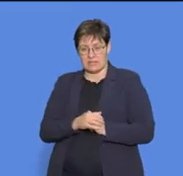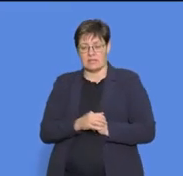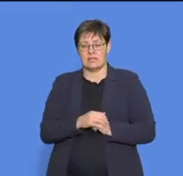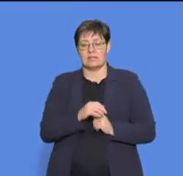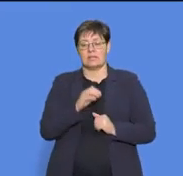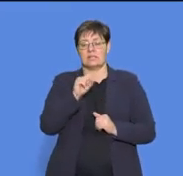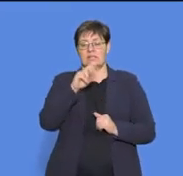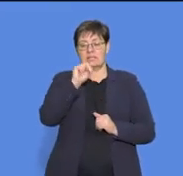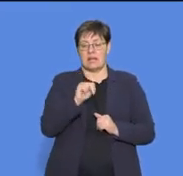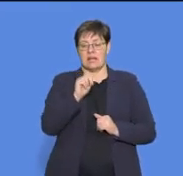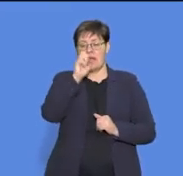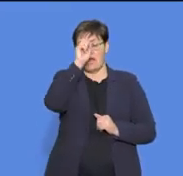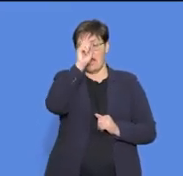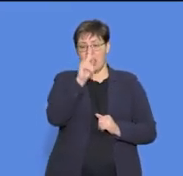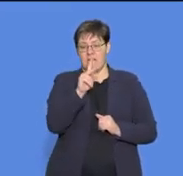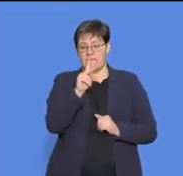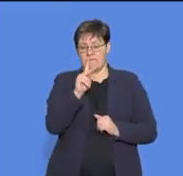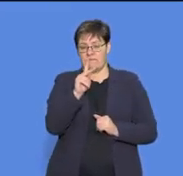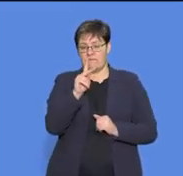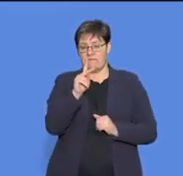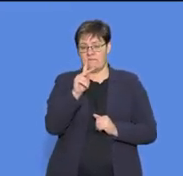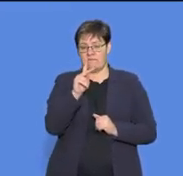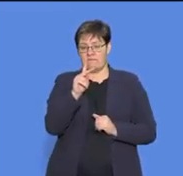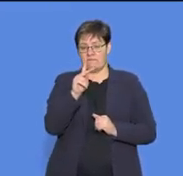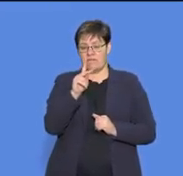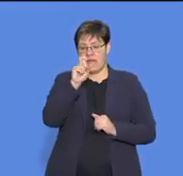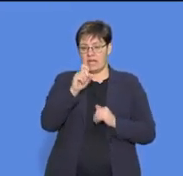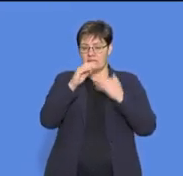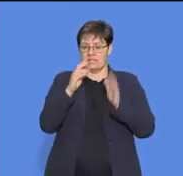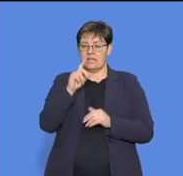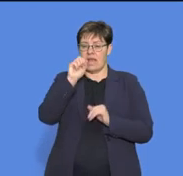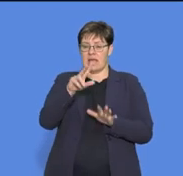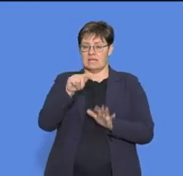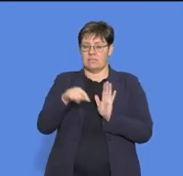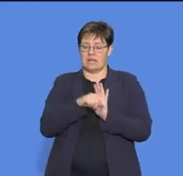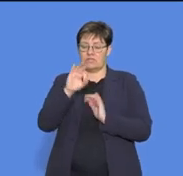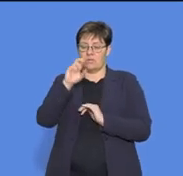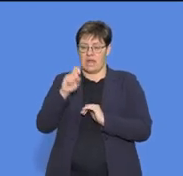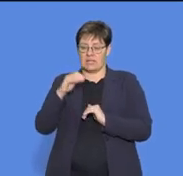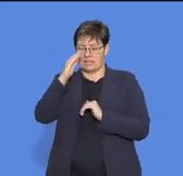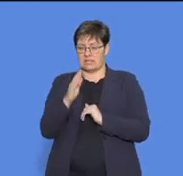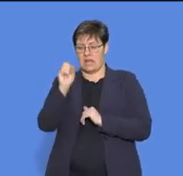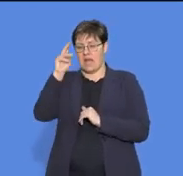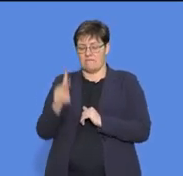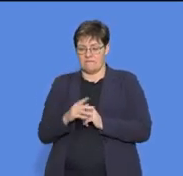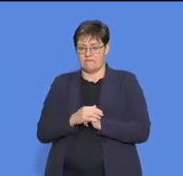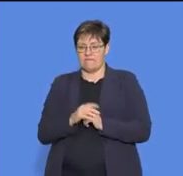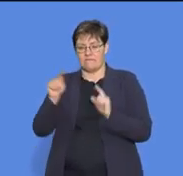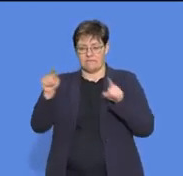our calculator. So sine of 150 is a half, and then put that into the calculator. Let's just